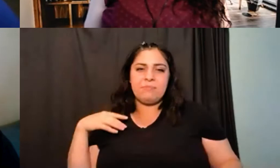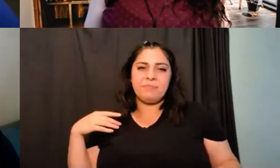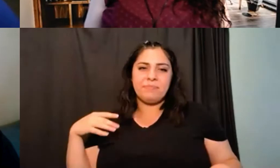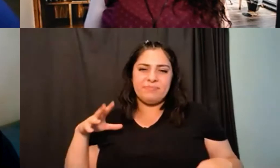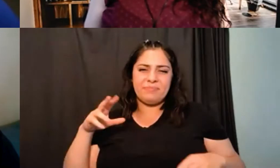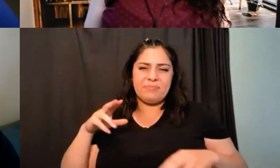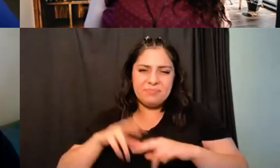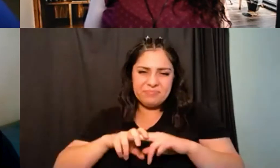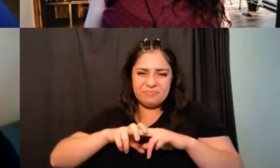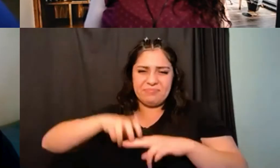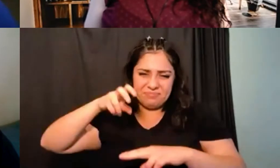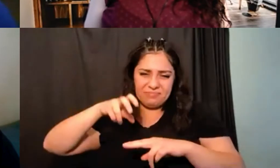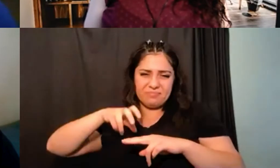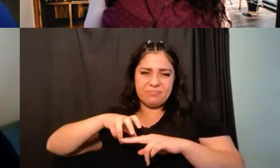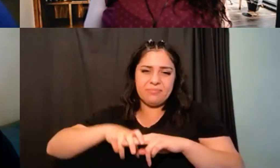hard.